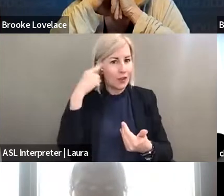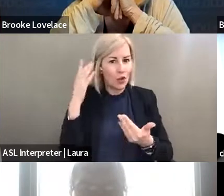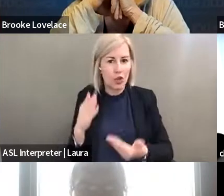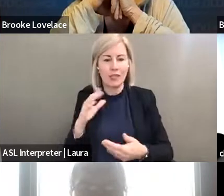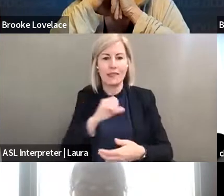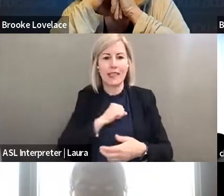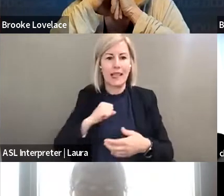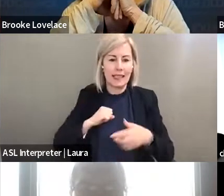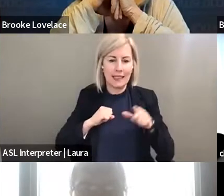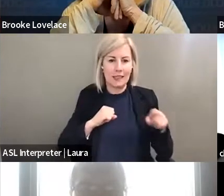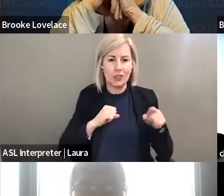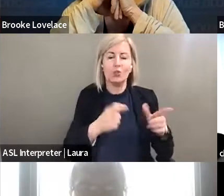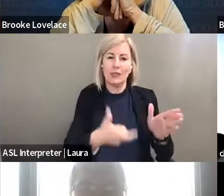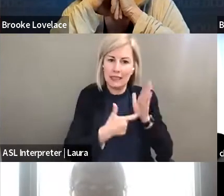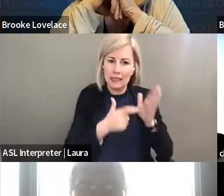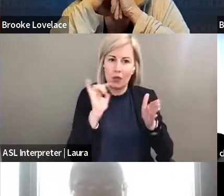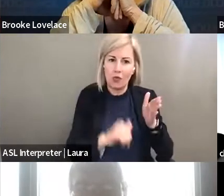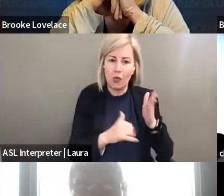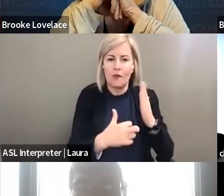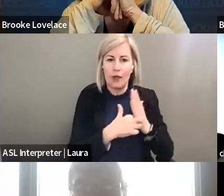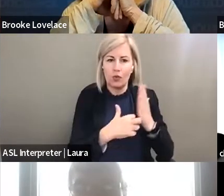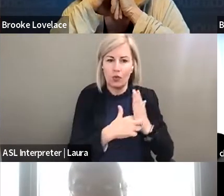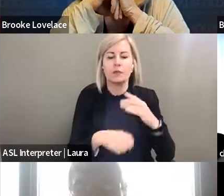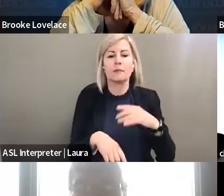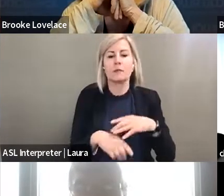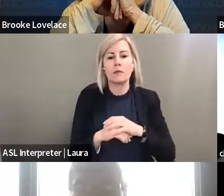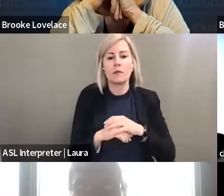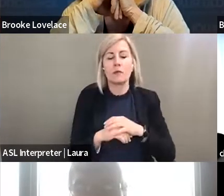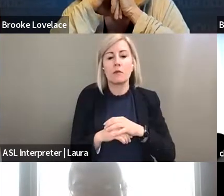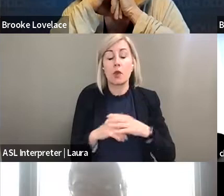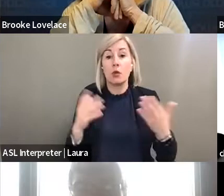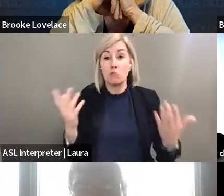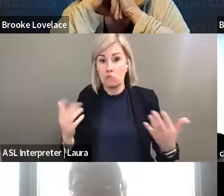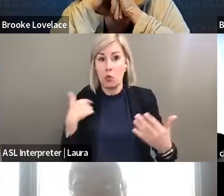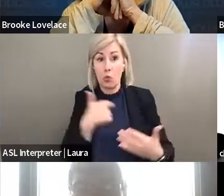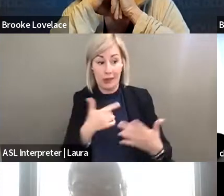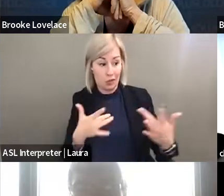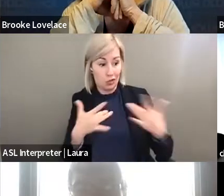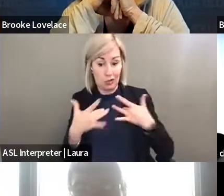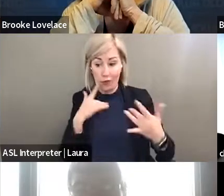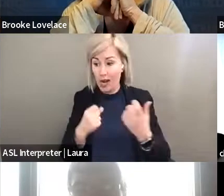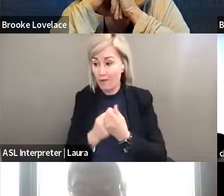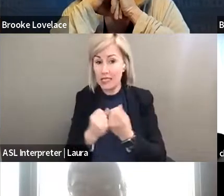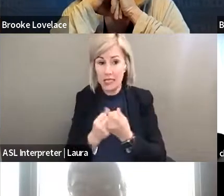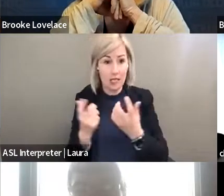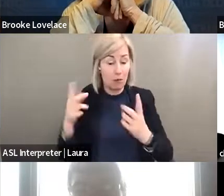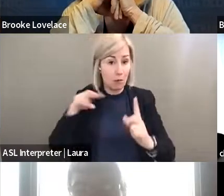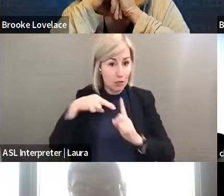to insist on those vouchers. But why we're concerned, I think from an advocate standpoint, that's certainly,